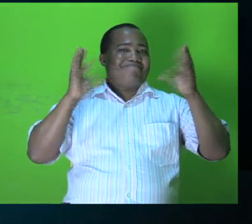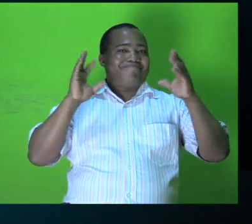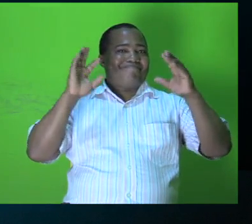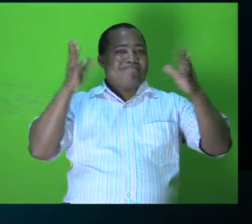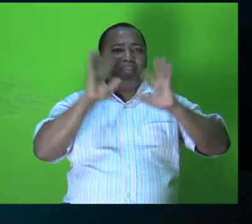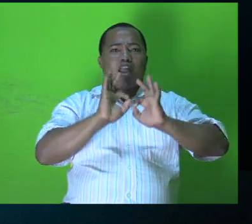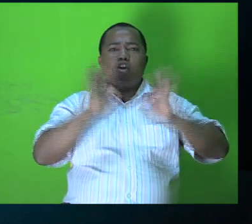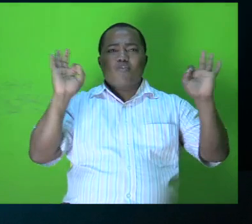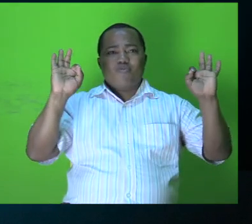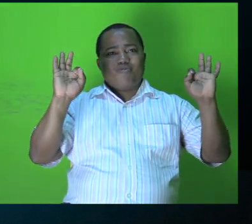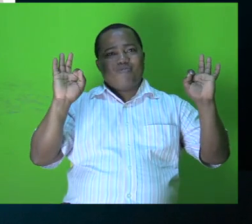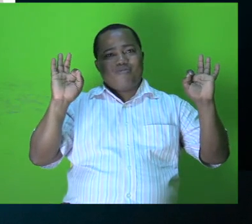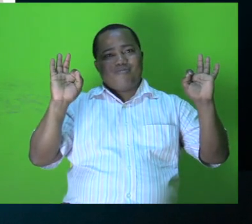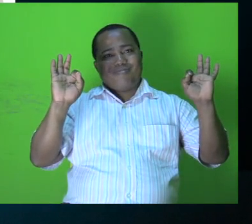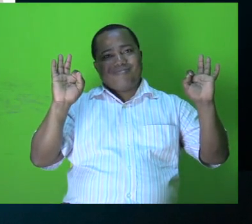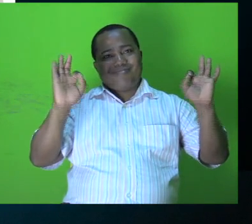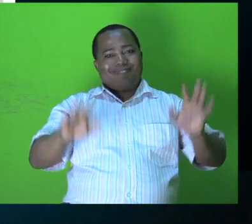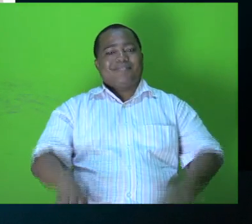Good, my dears.